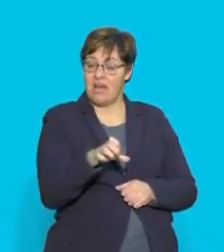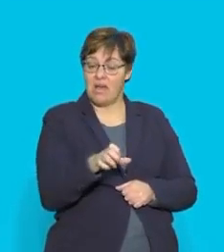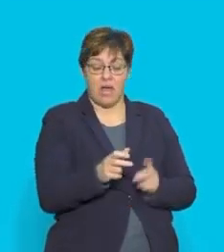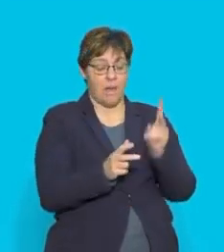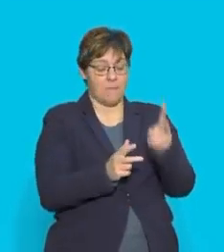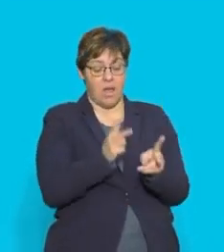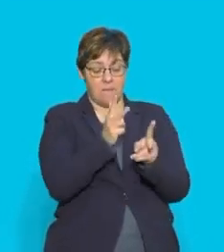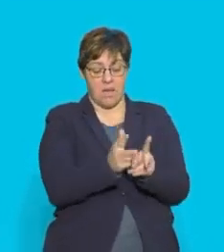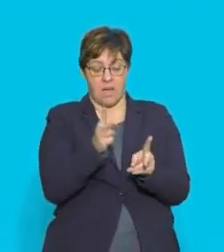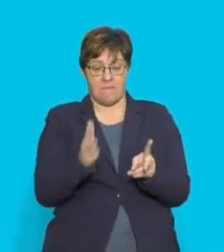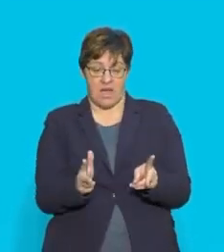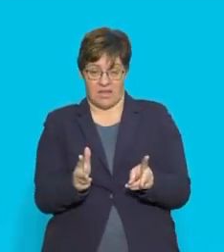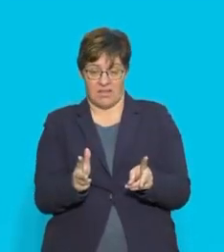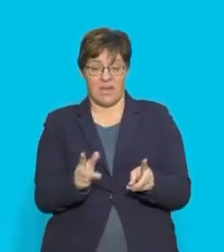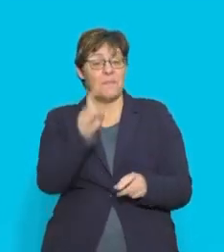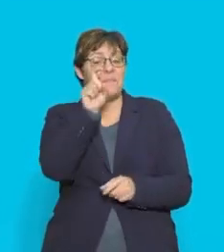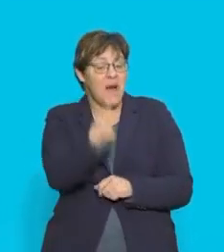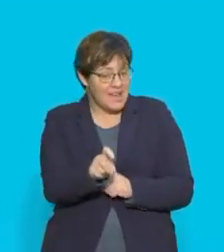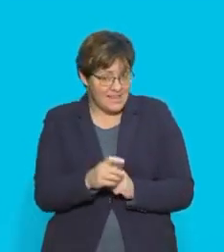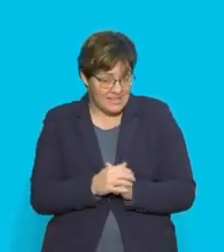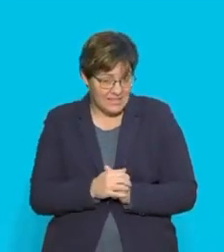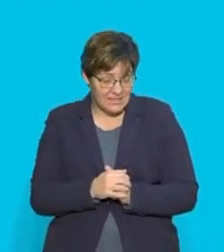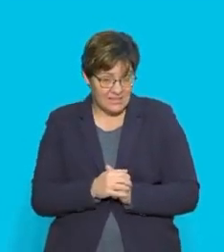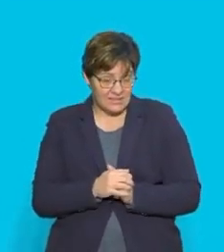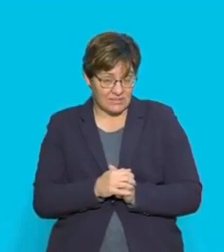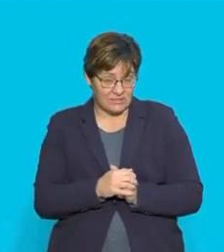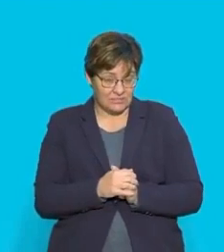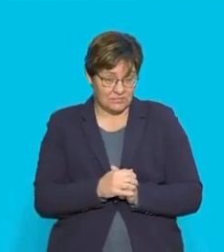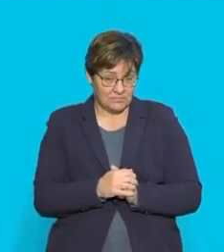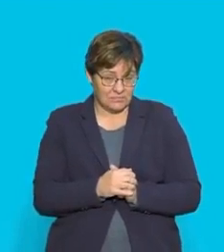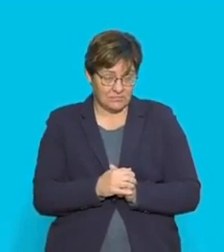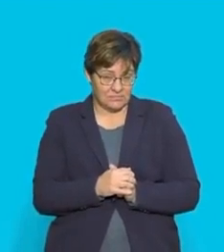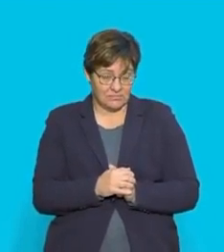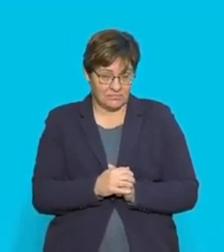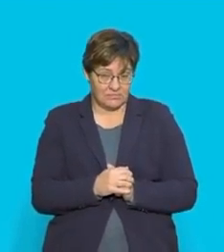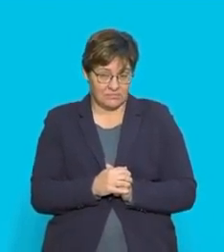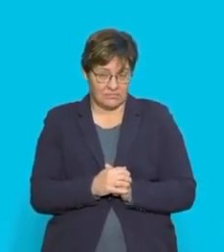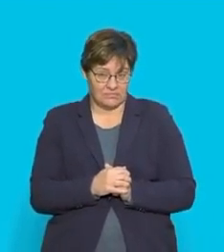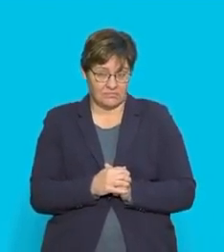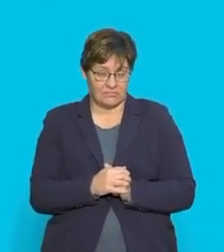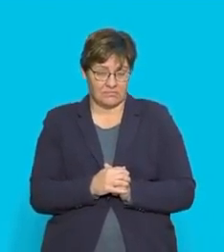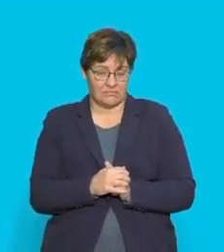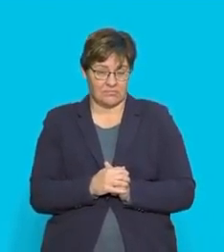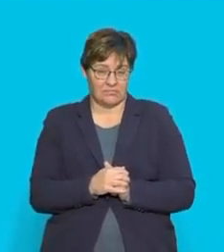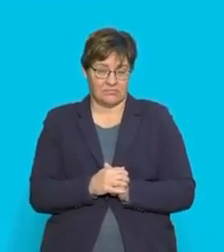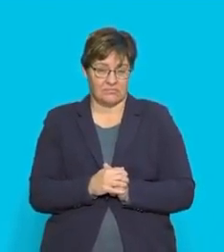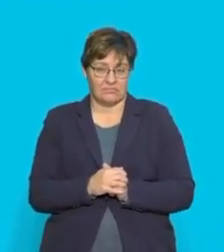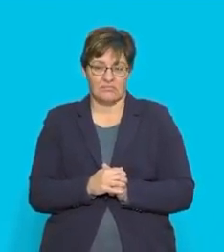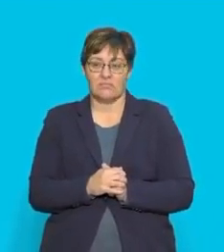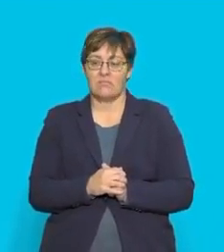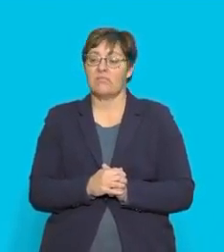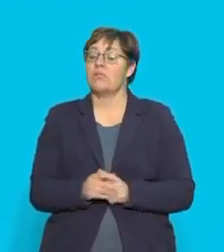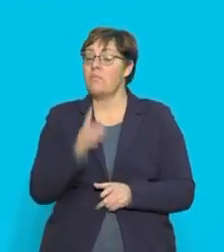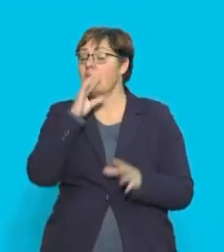if 3 silver cars must be parked next to each other, determine how